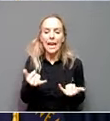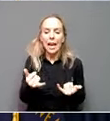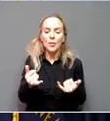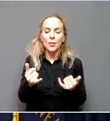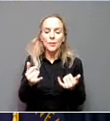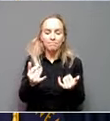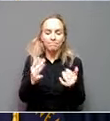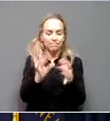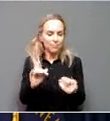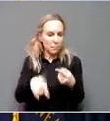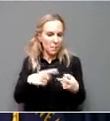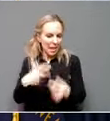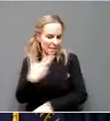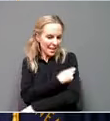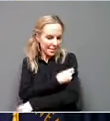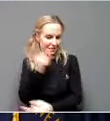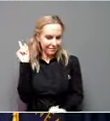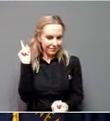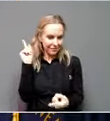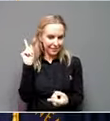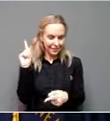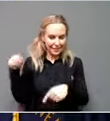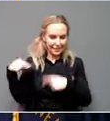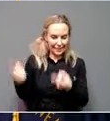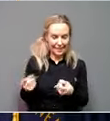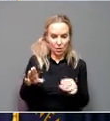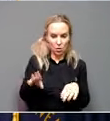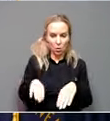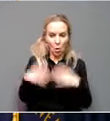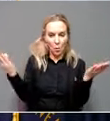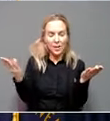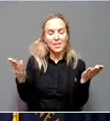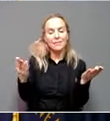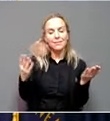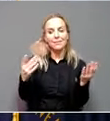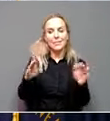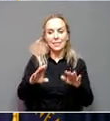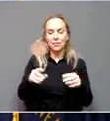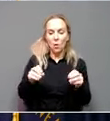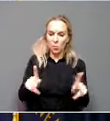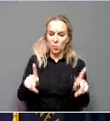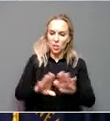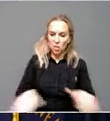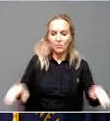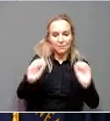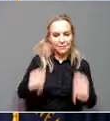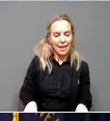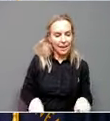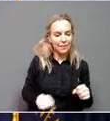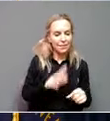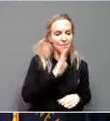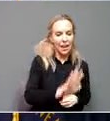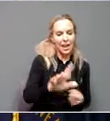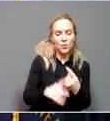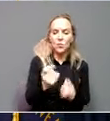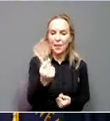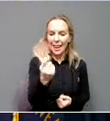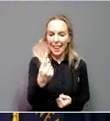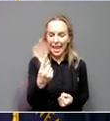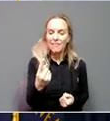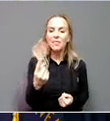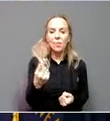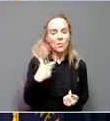the opening of 5 to 11, something this parent is really happy about, we've definitely seen an uptick in the number of people getting